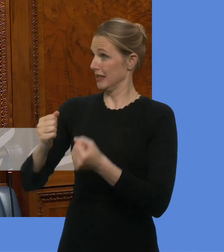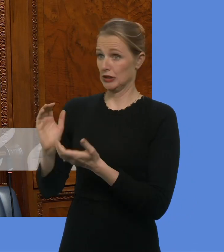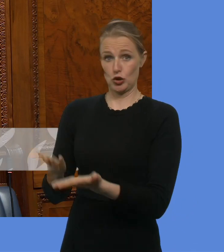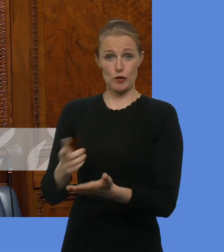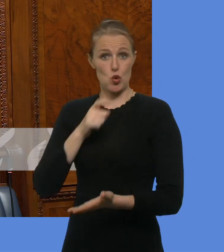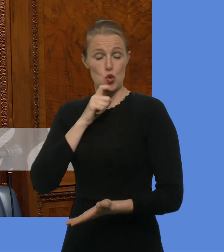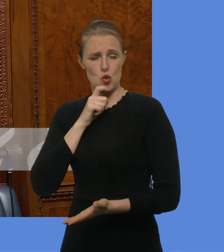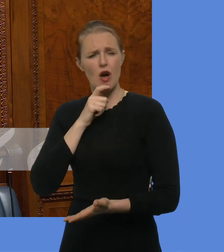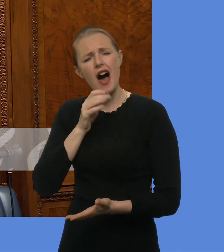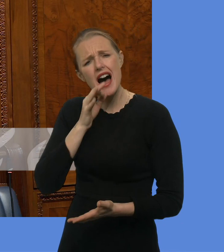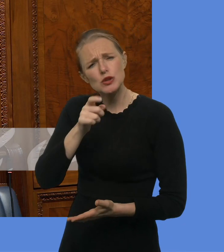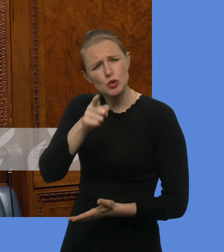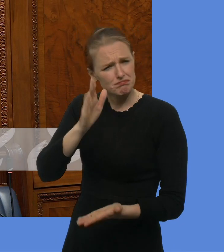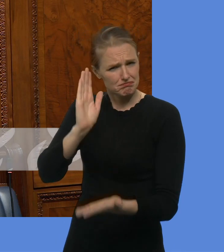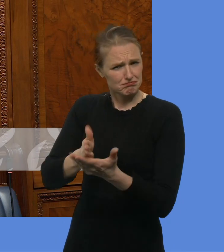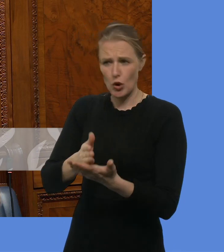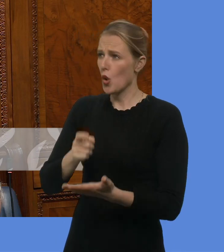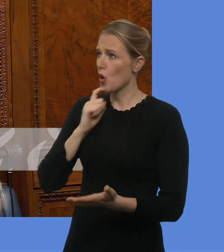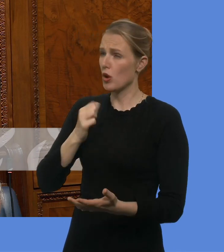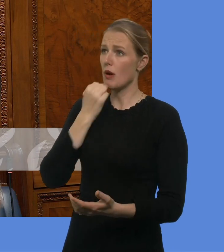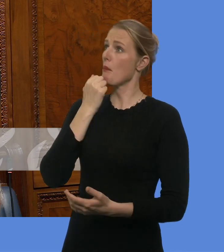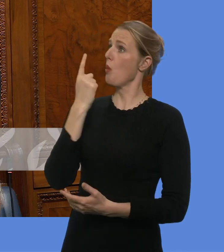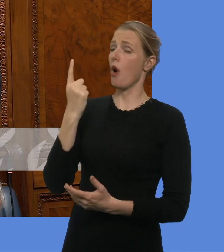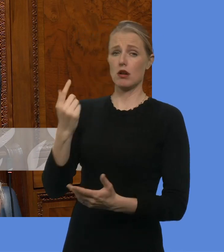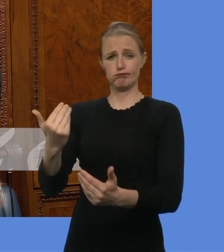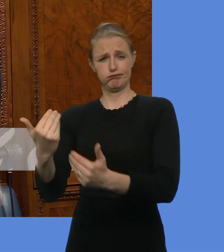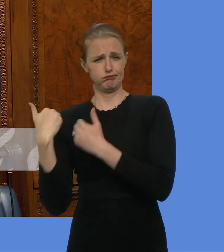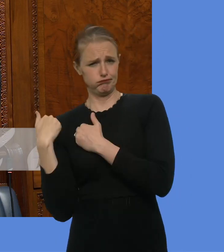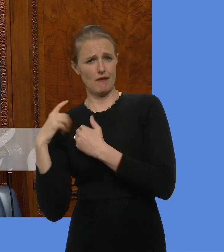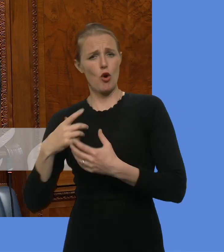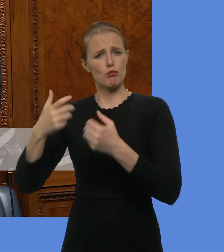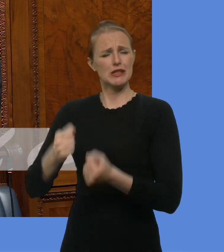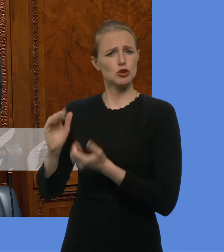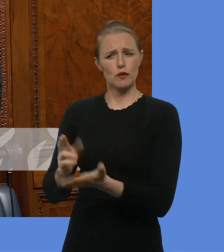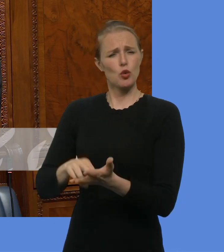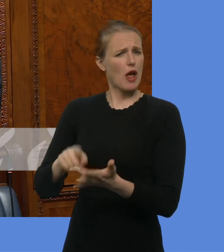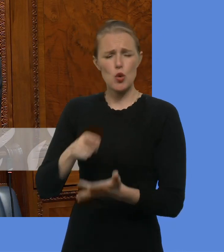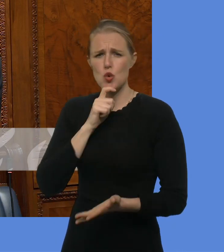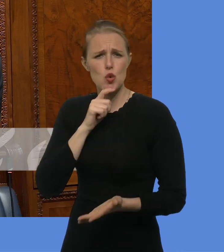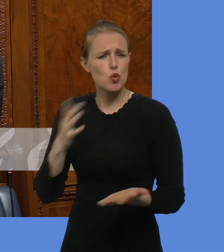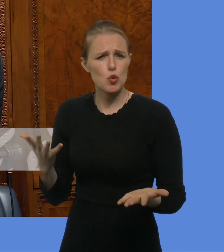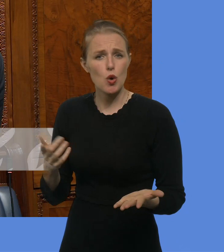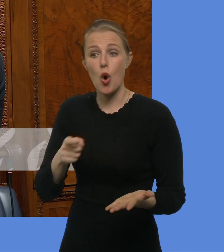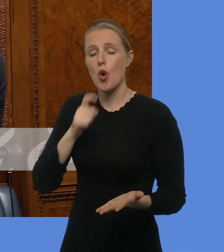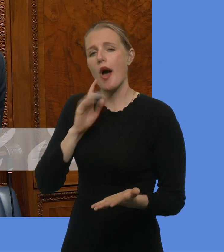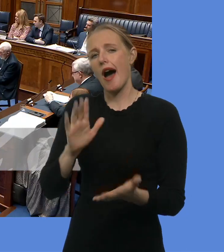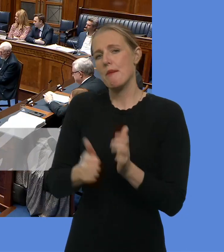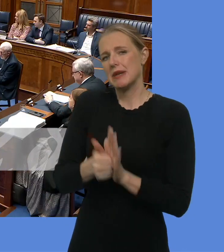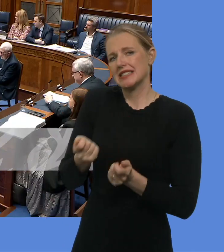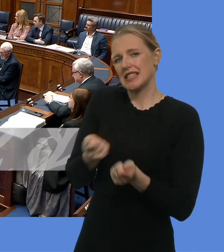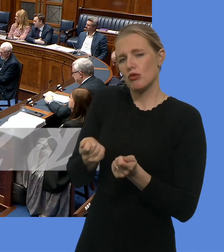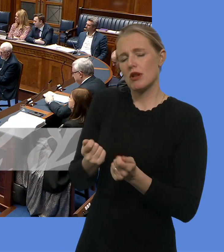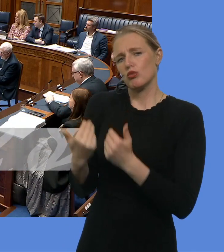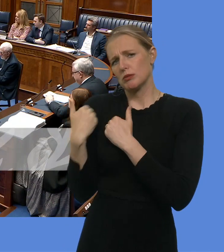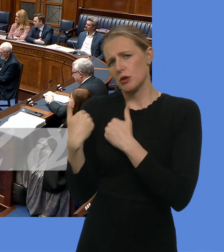Minister outline who has ultimate responsibility for the prison service of Northern Ireland and who has ministerial responsibility?